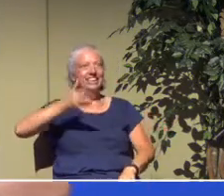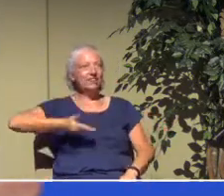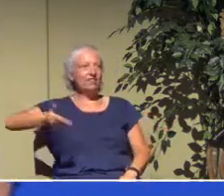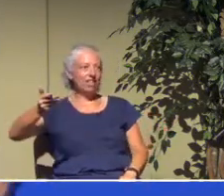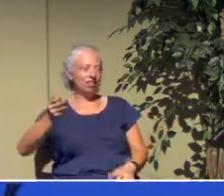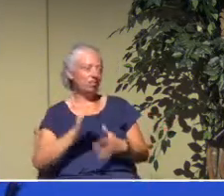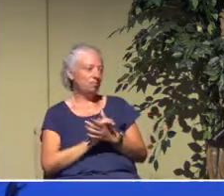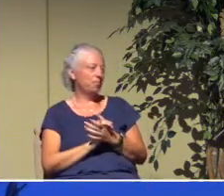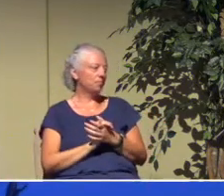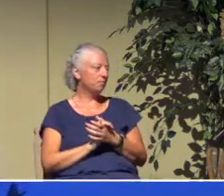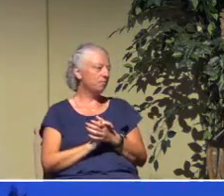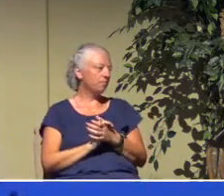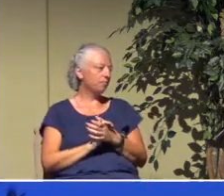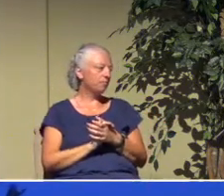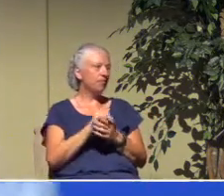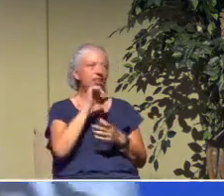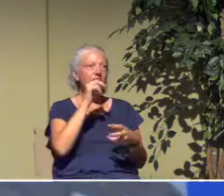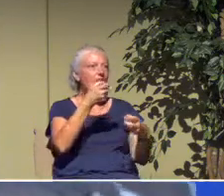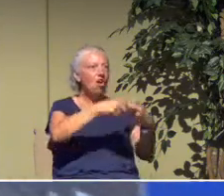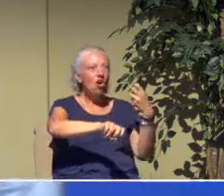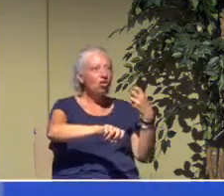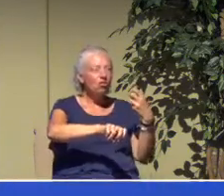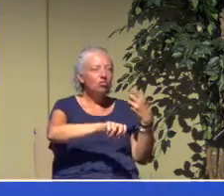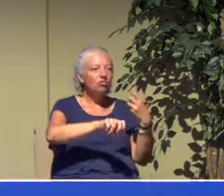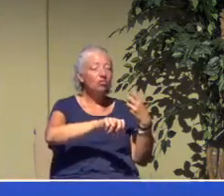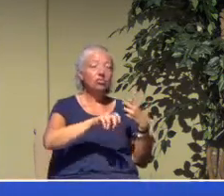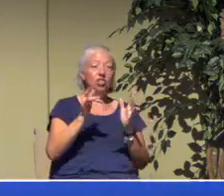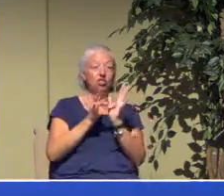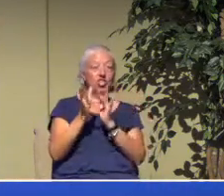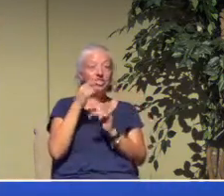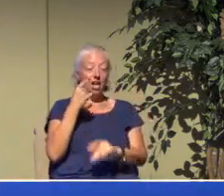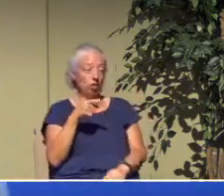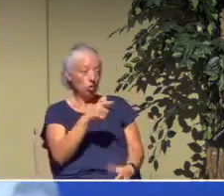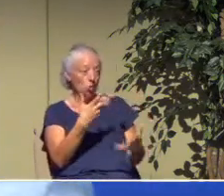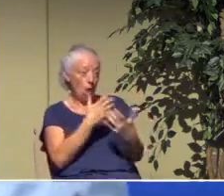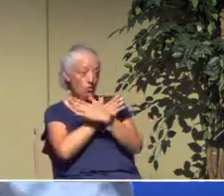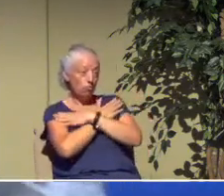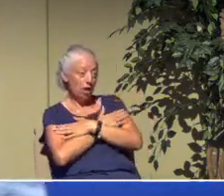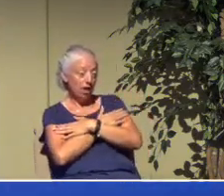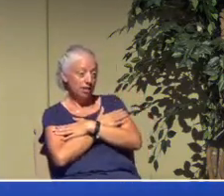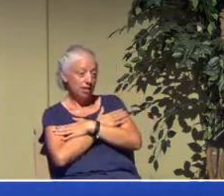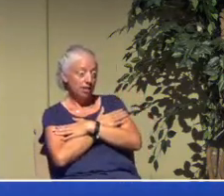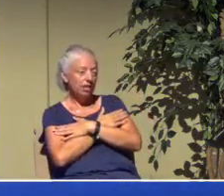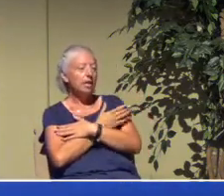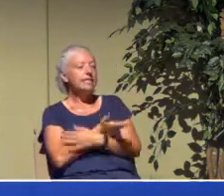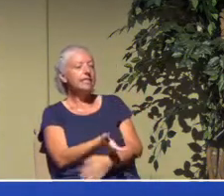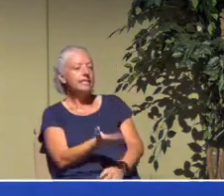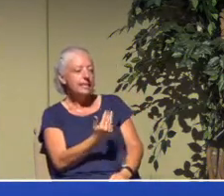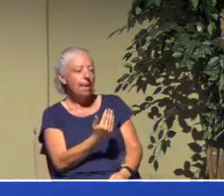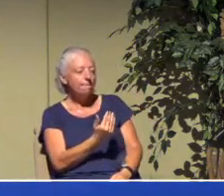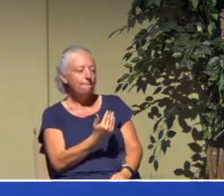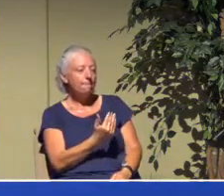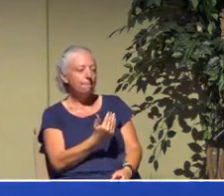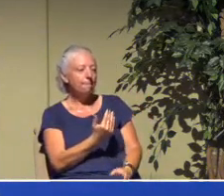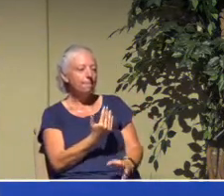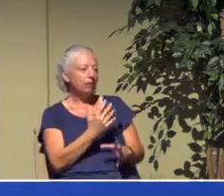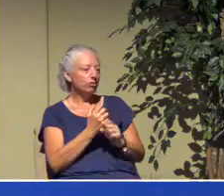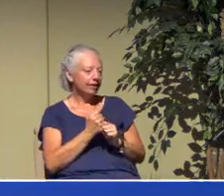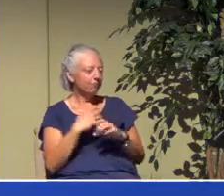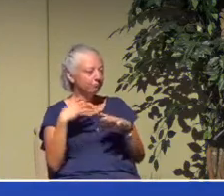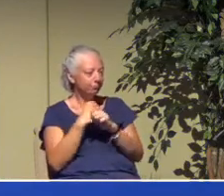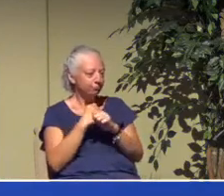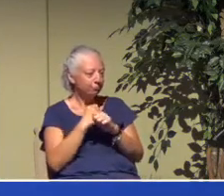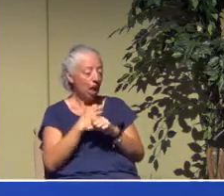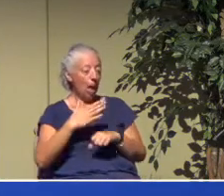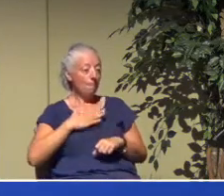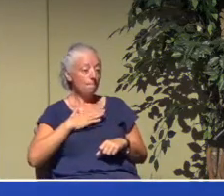here it is. This is not hard. Jesus says, do you want rest? If you want rest, here it is in a nutshell.